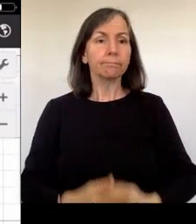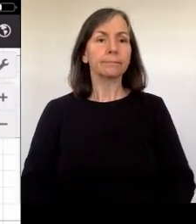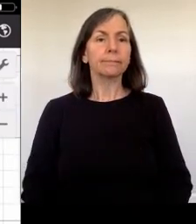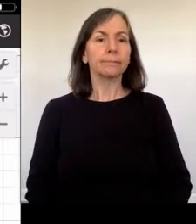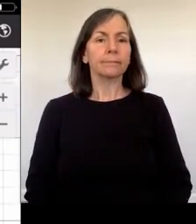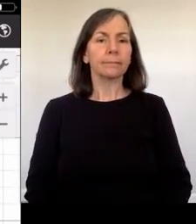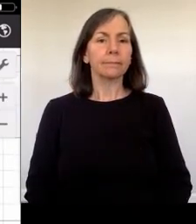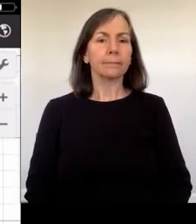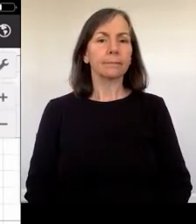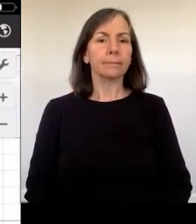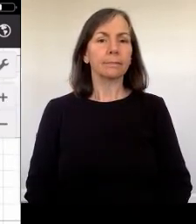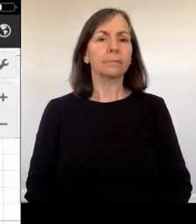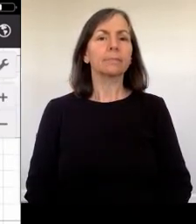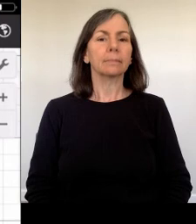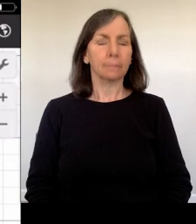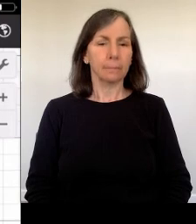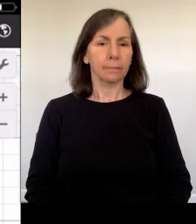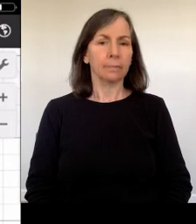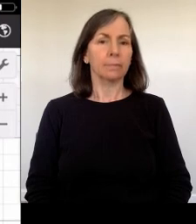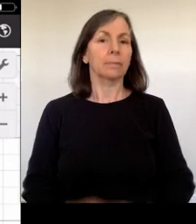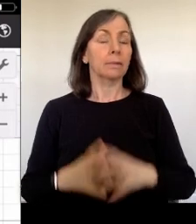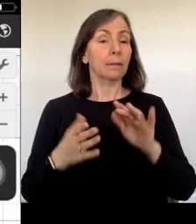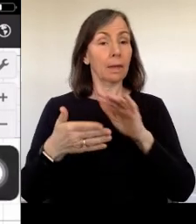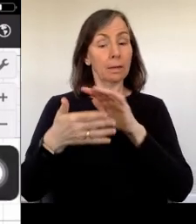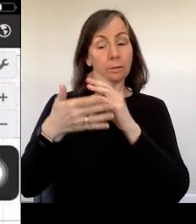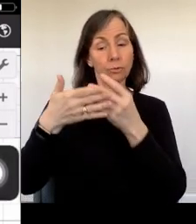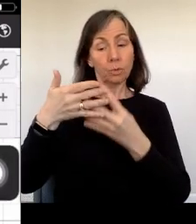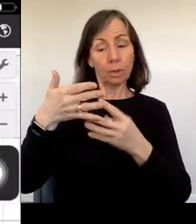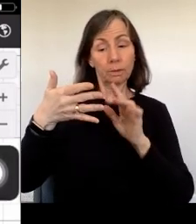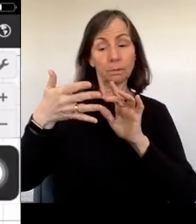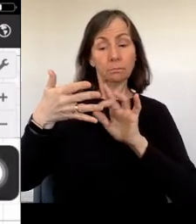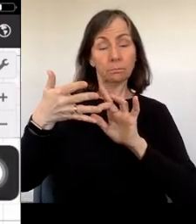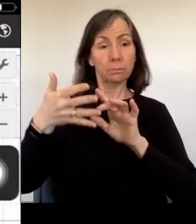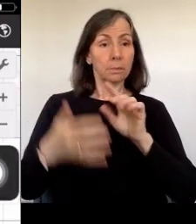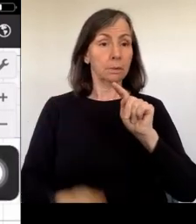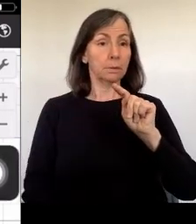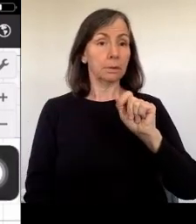I'm going to click on the button that says Table.